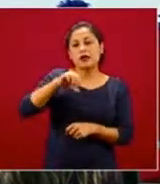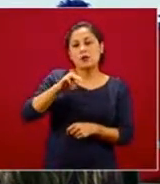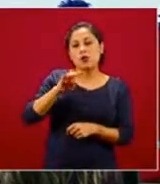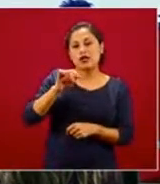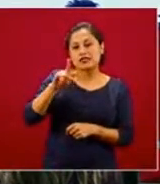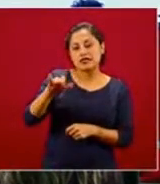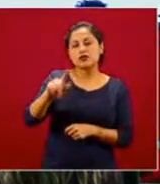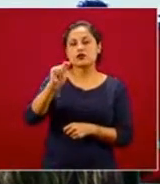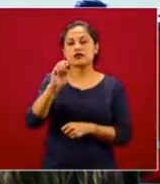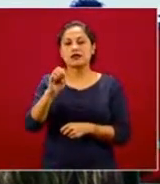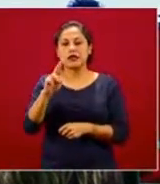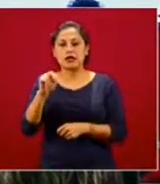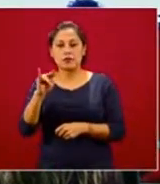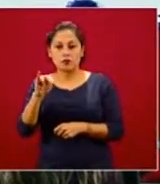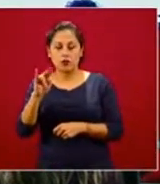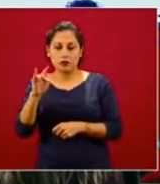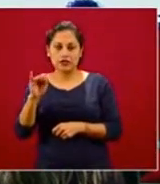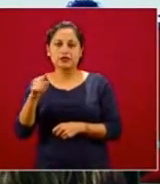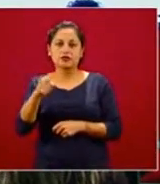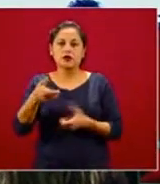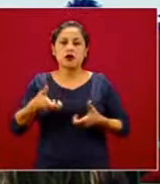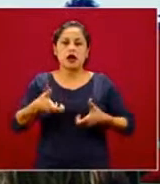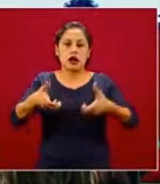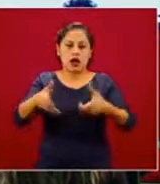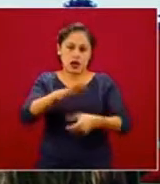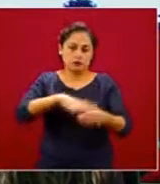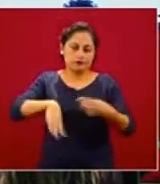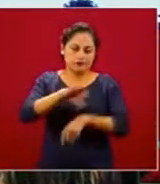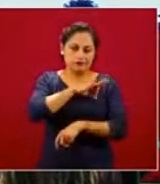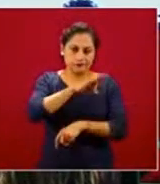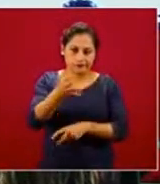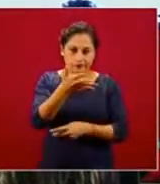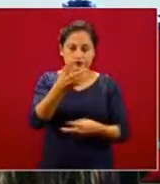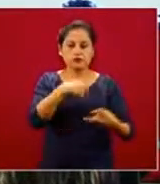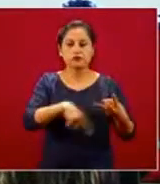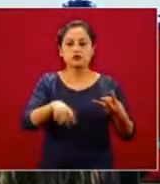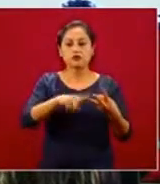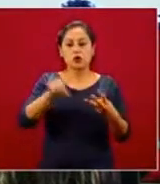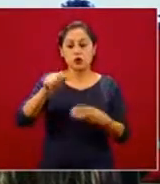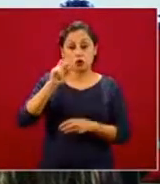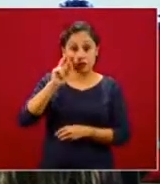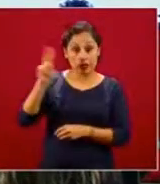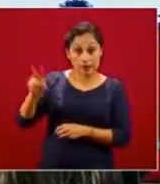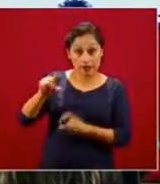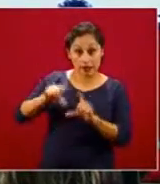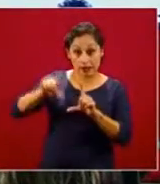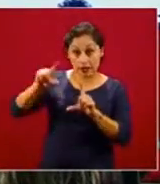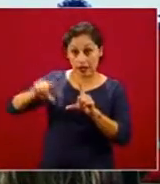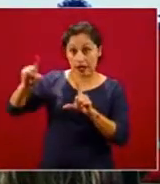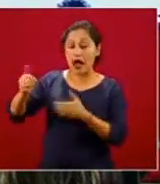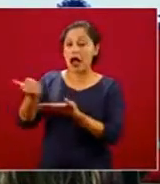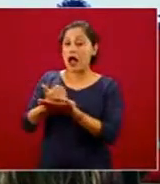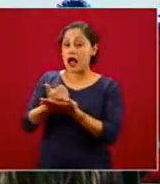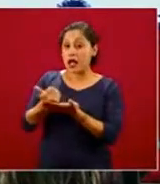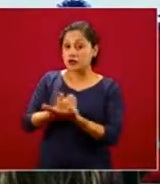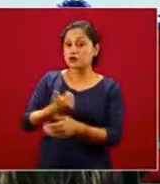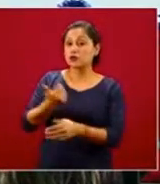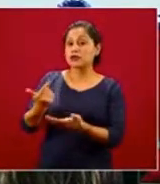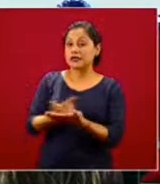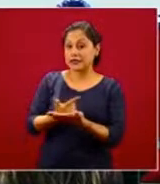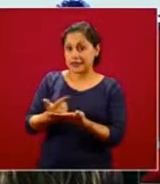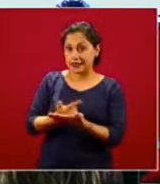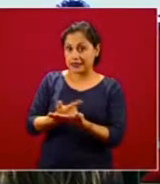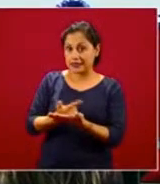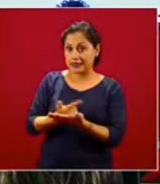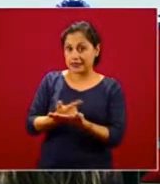nebulización control. que son más en las vías públicas. Y como pueden ver en las barras And we have azules y las spraying grises, que and son las de thermal mayor spraying impacto, in porque public son las